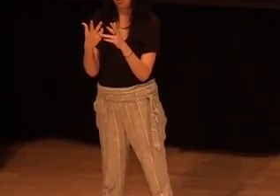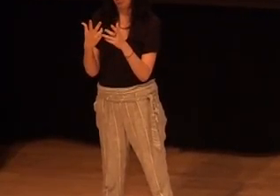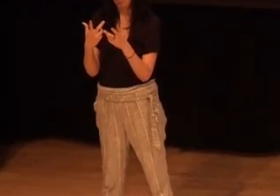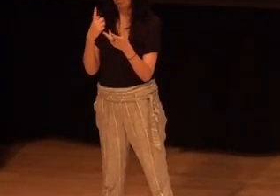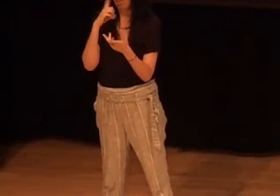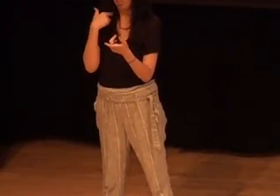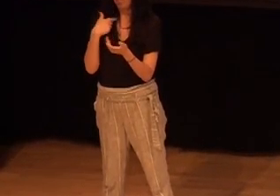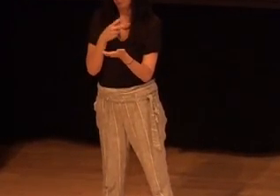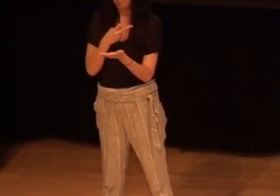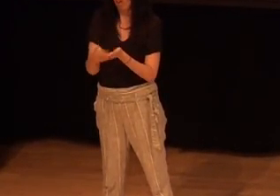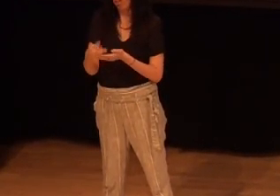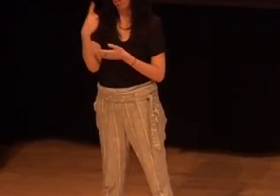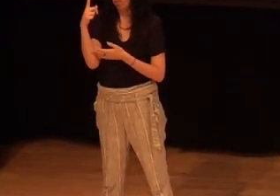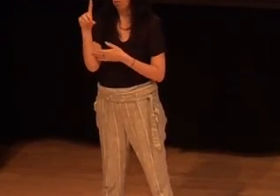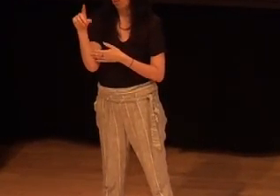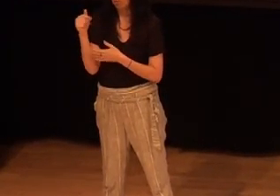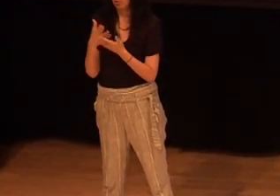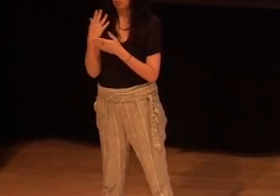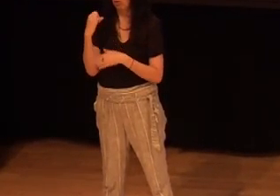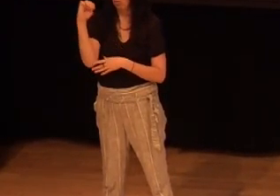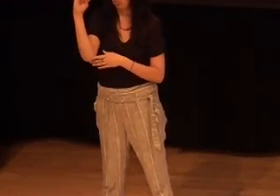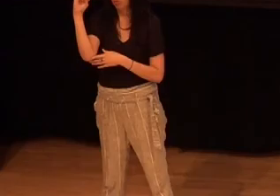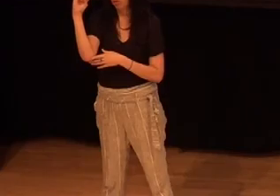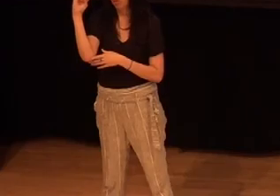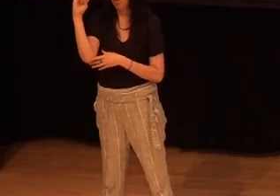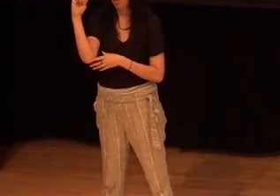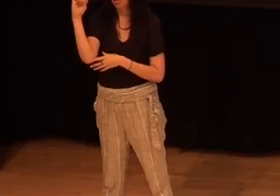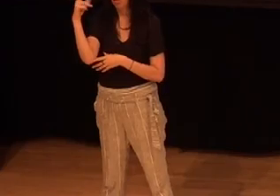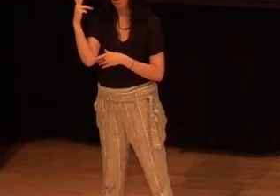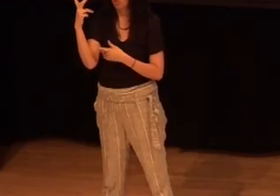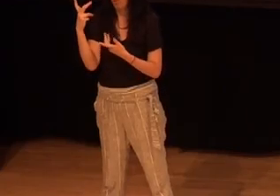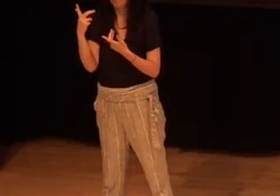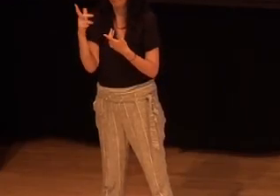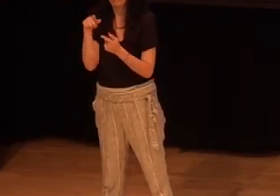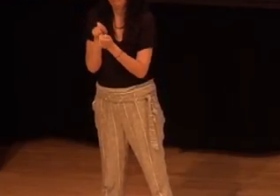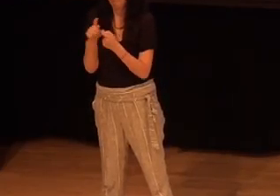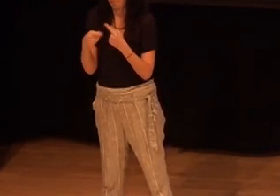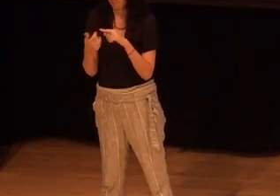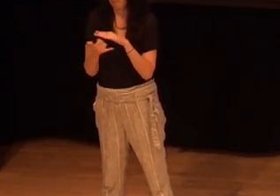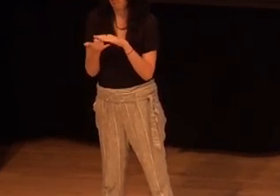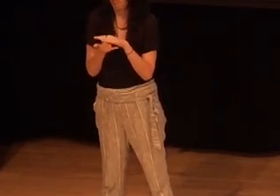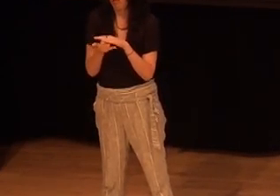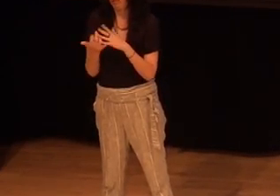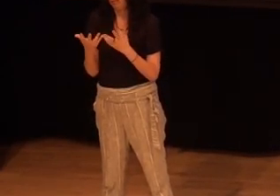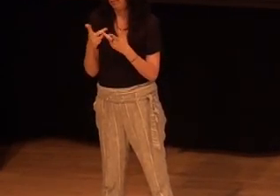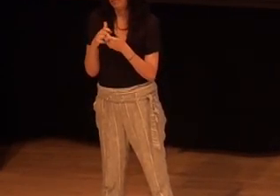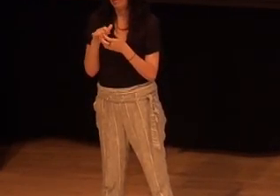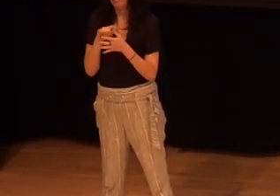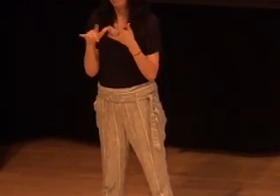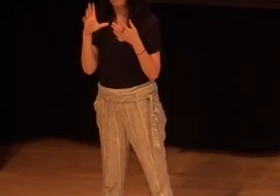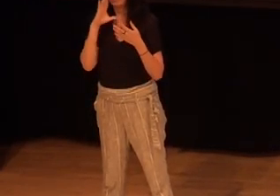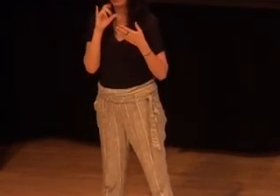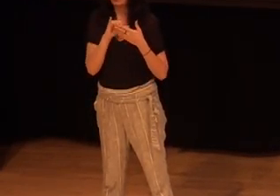failure for the disability rights movement, especially with regard to the subways. Now, as New Yorkers and